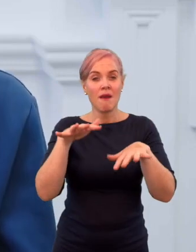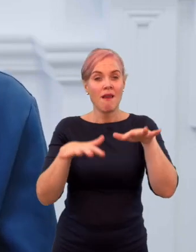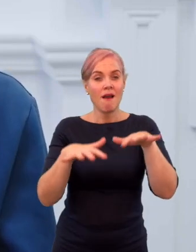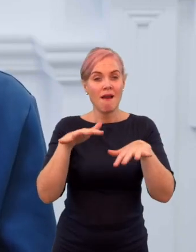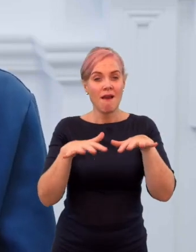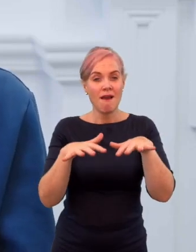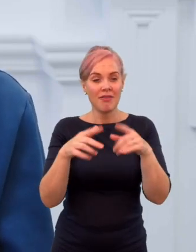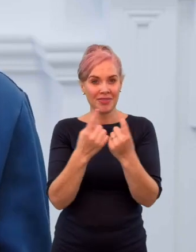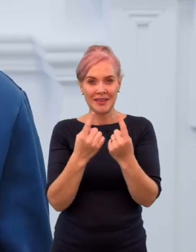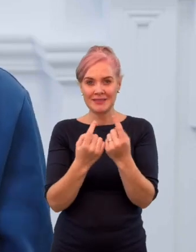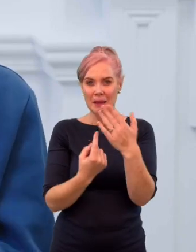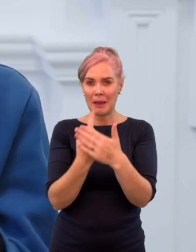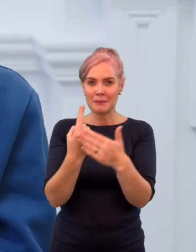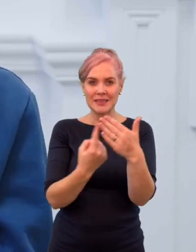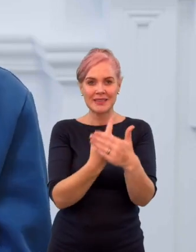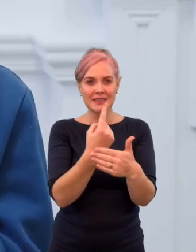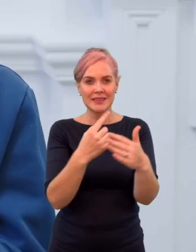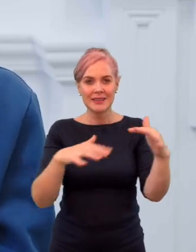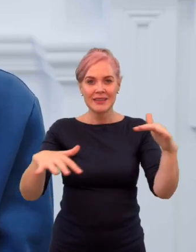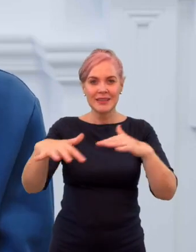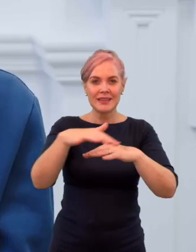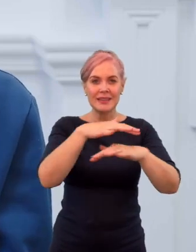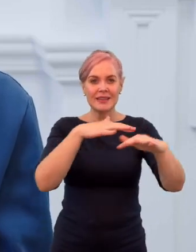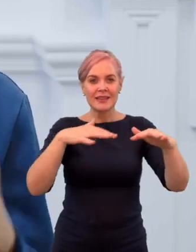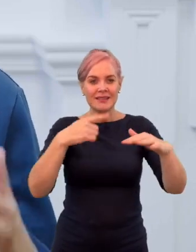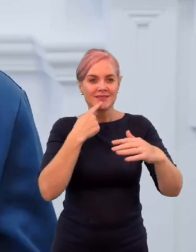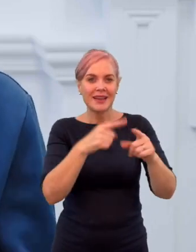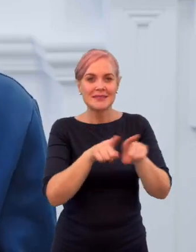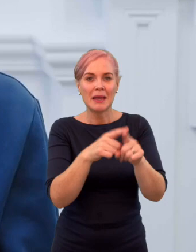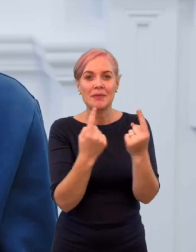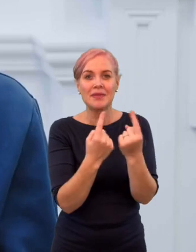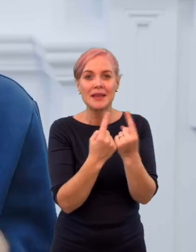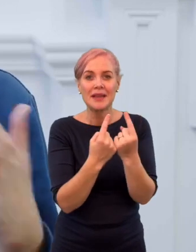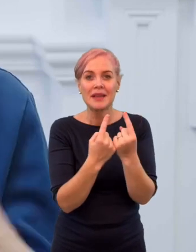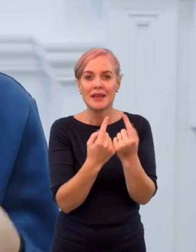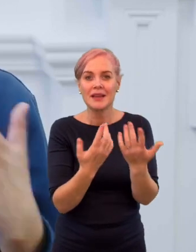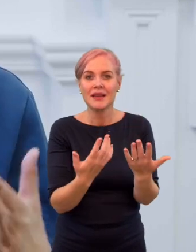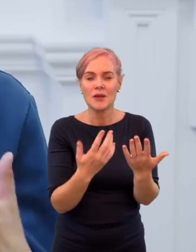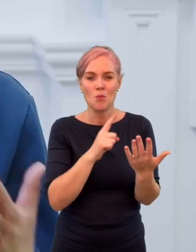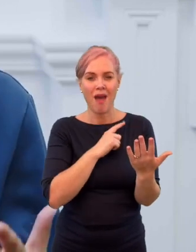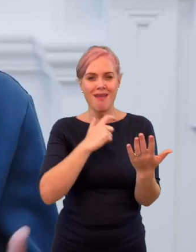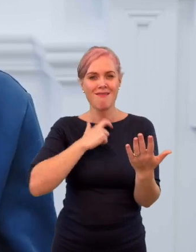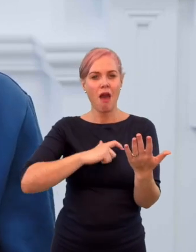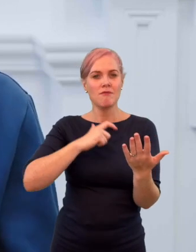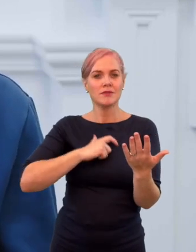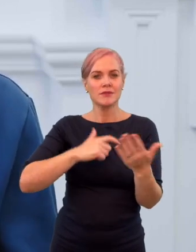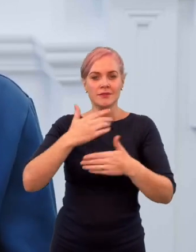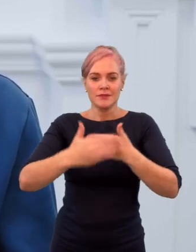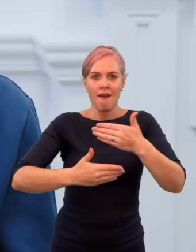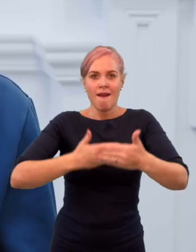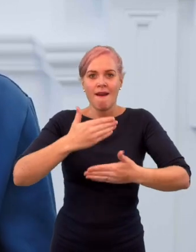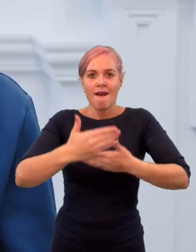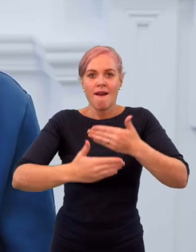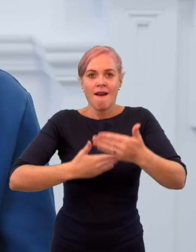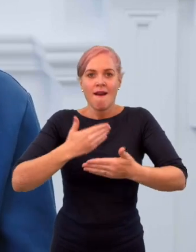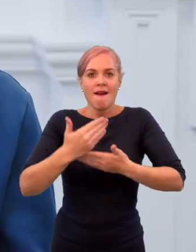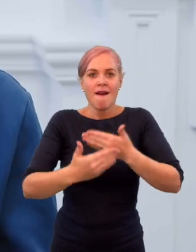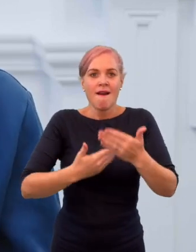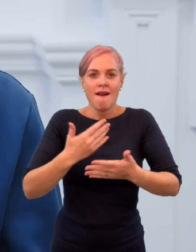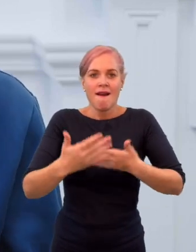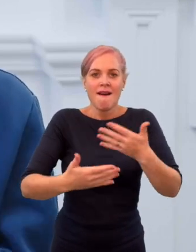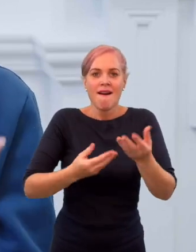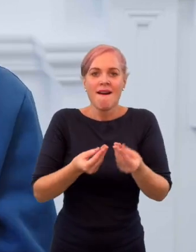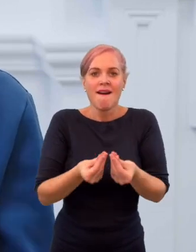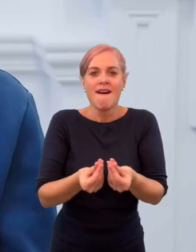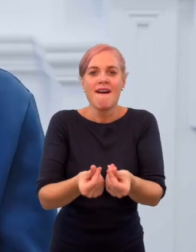lot. And there will be similar things that happen in there where we say the same things just because we're used to that in those characters and